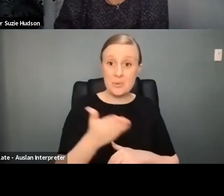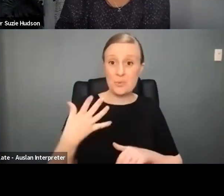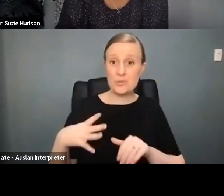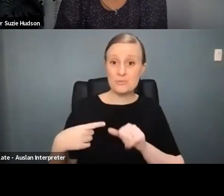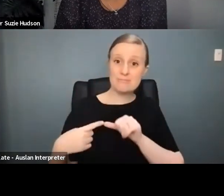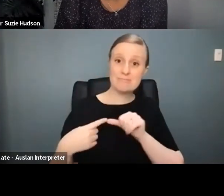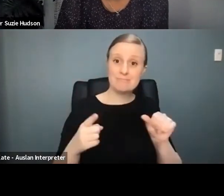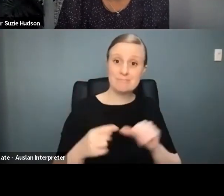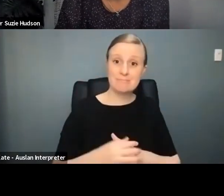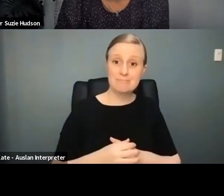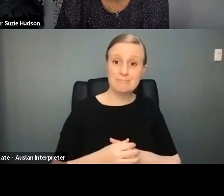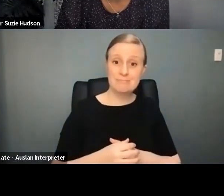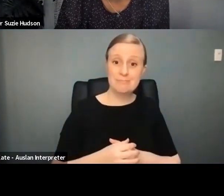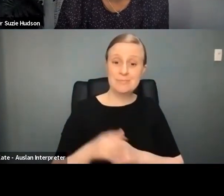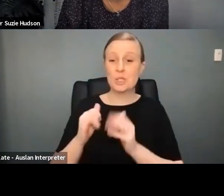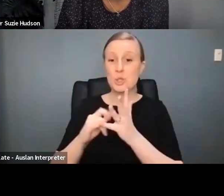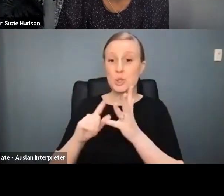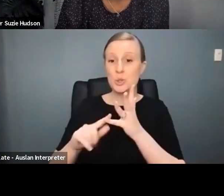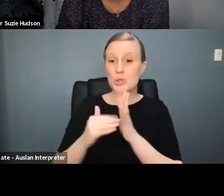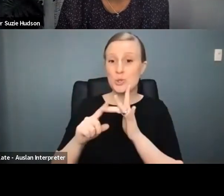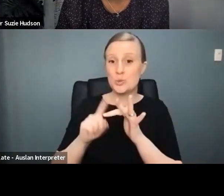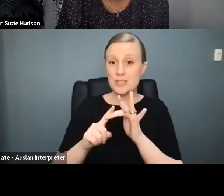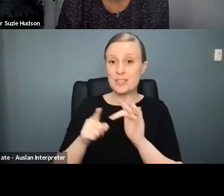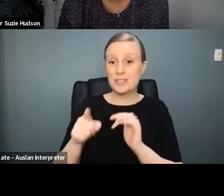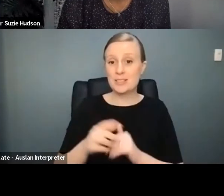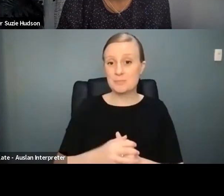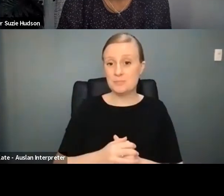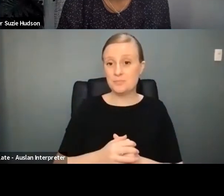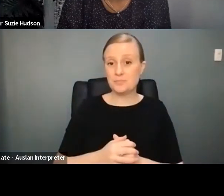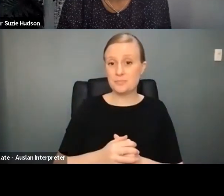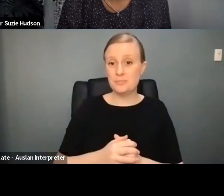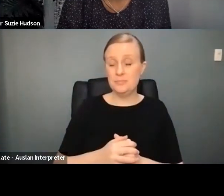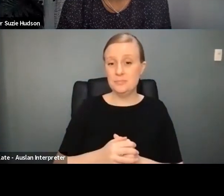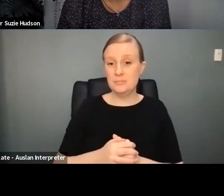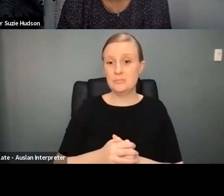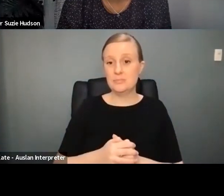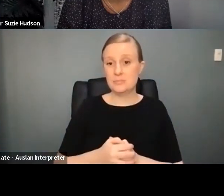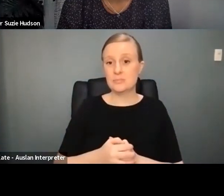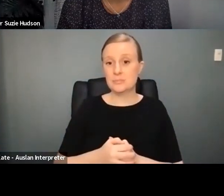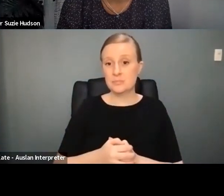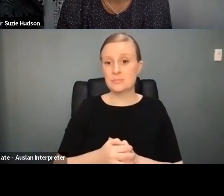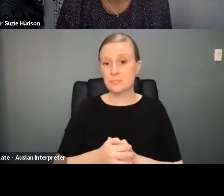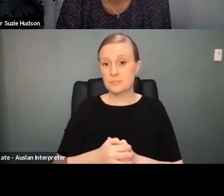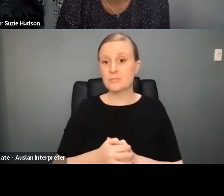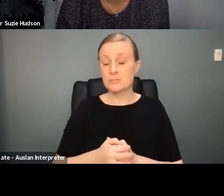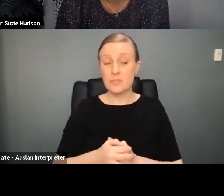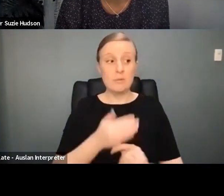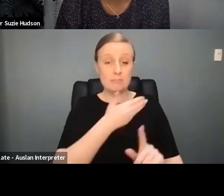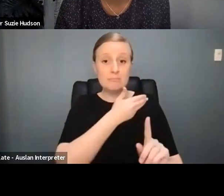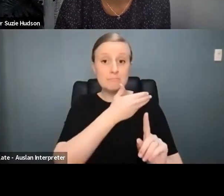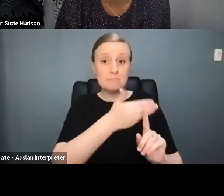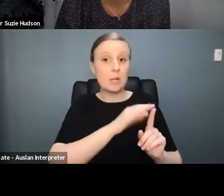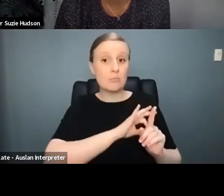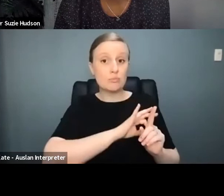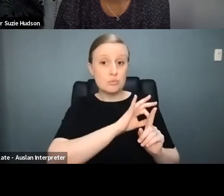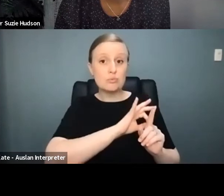Look, only to say it does often, whilst there has been lots of good improvements in terms of the way